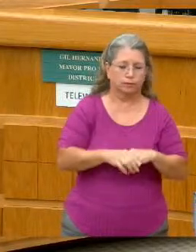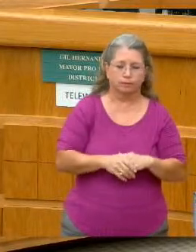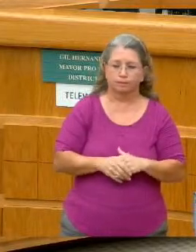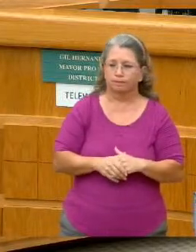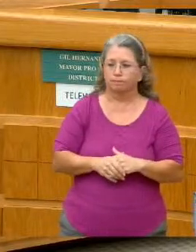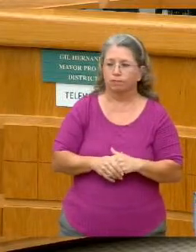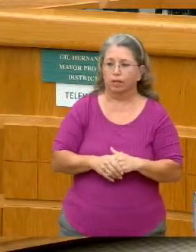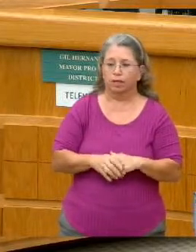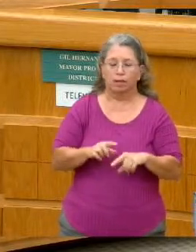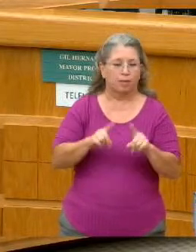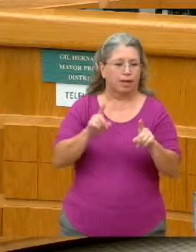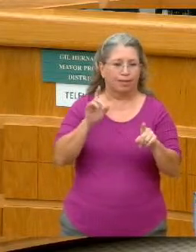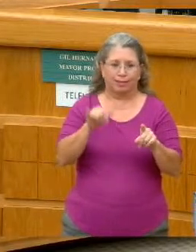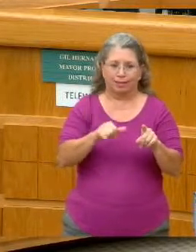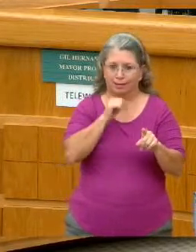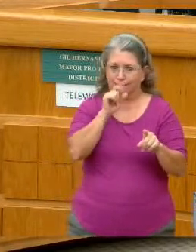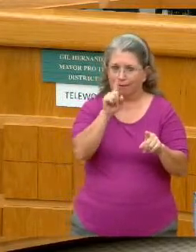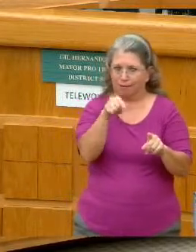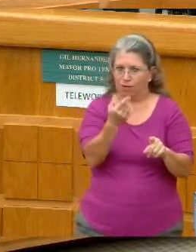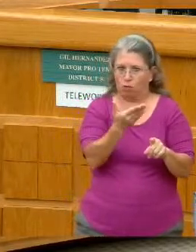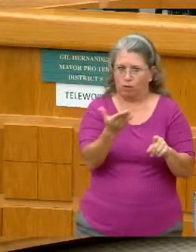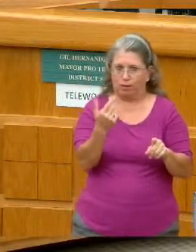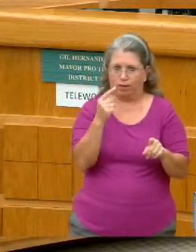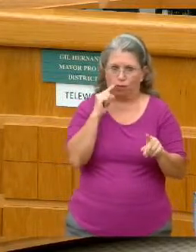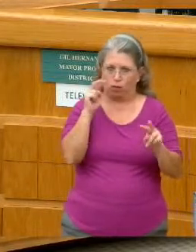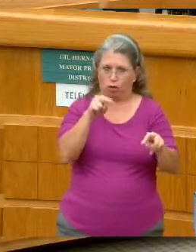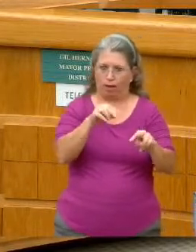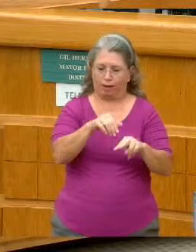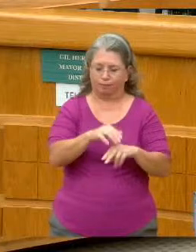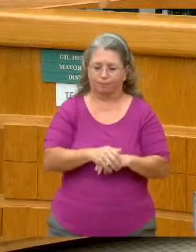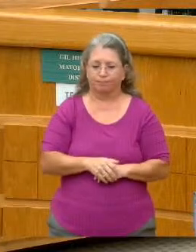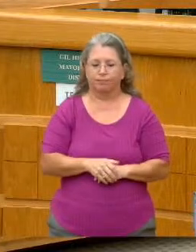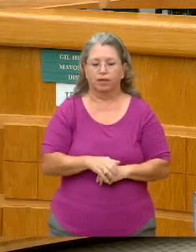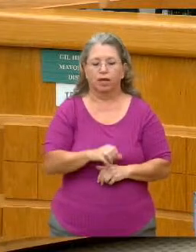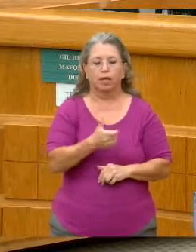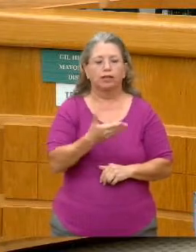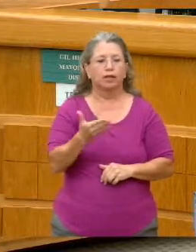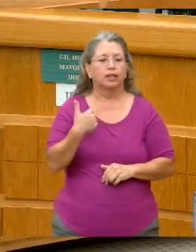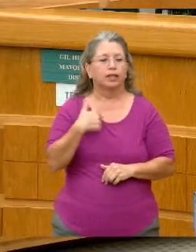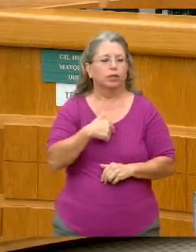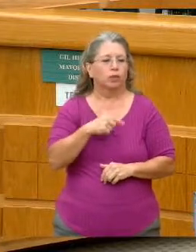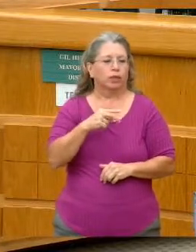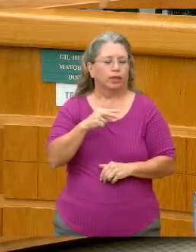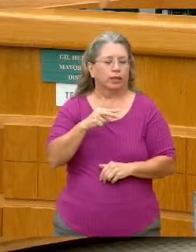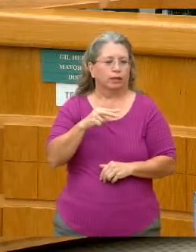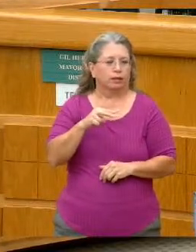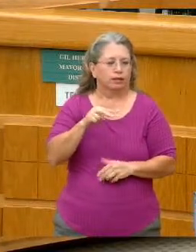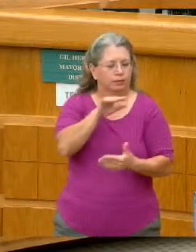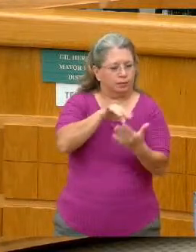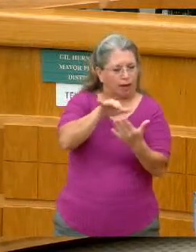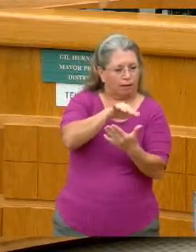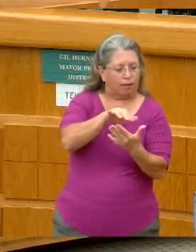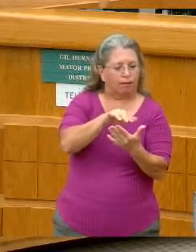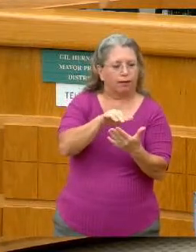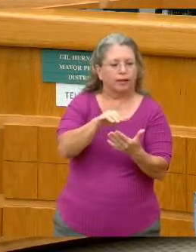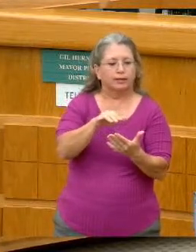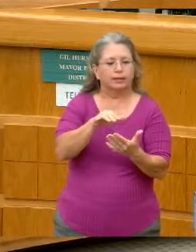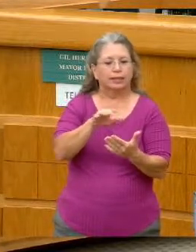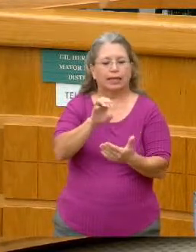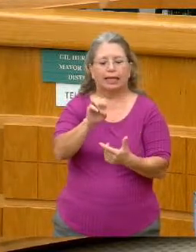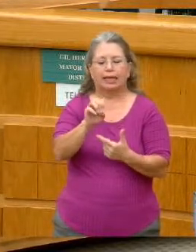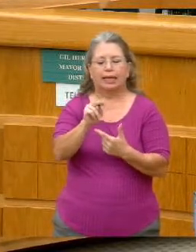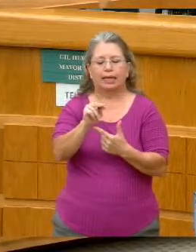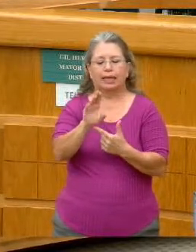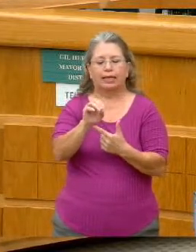only indexes that we follow. Another one we follow is encounters. And encounters when two cell phones come near each